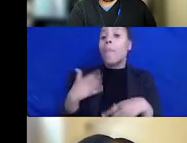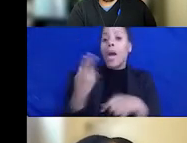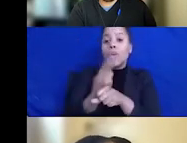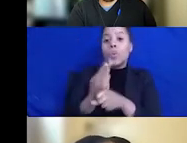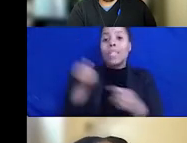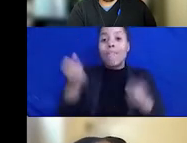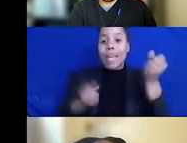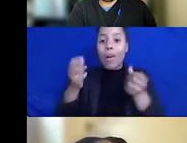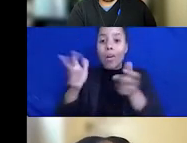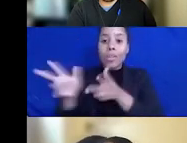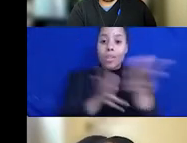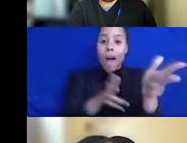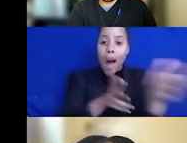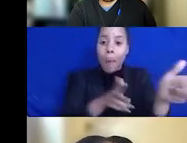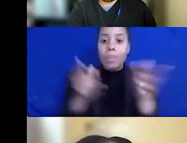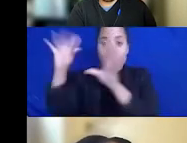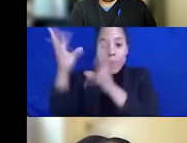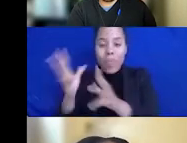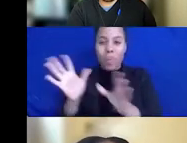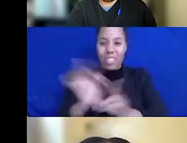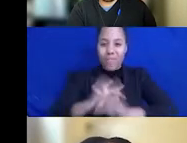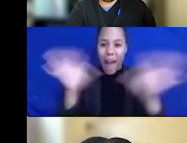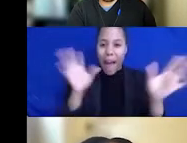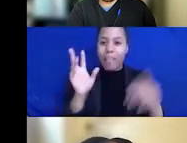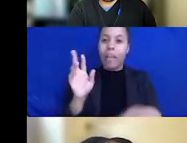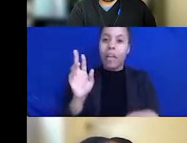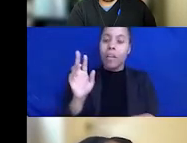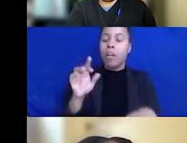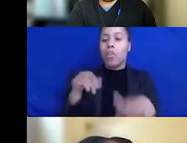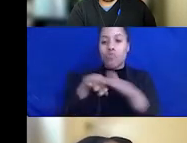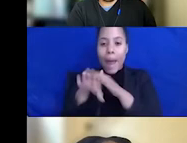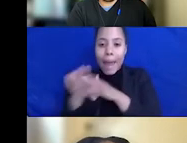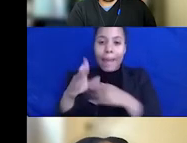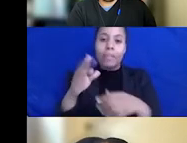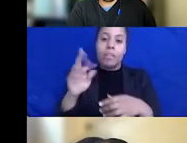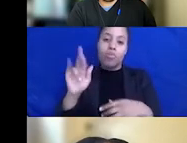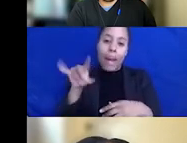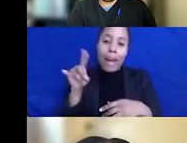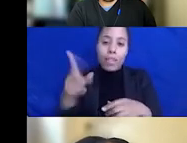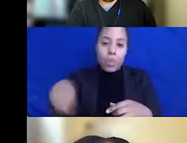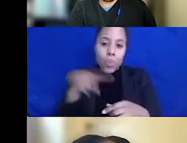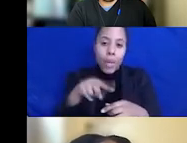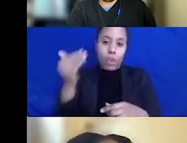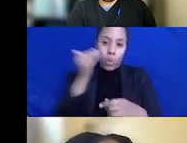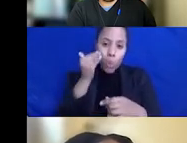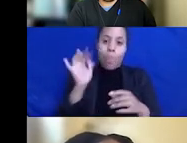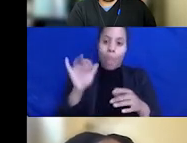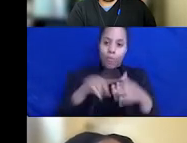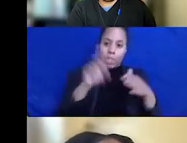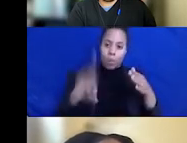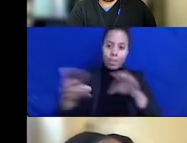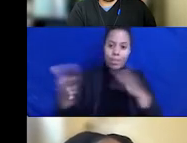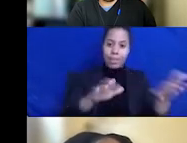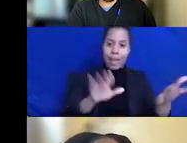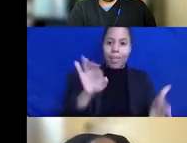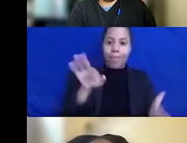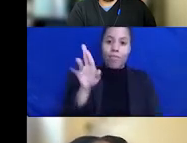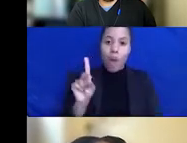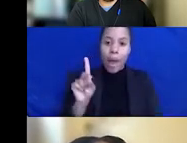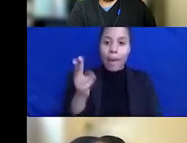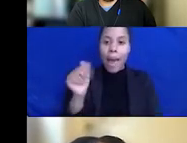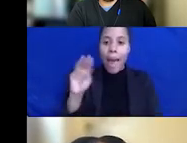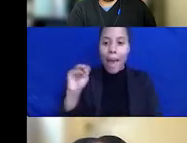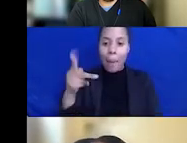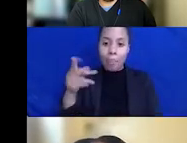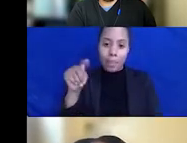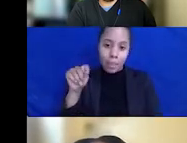and violent raids that we all know about that, you know, resulted in the death of Fred Hampton. And of course, at the